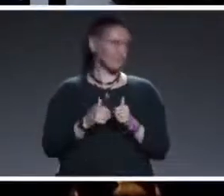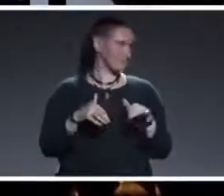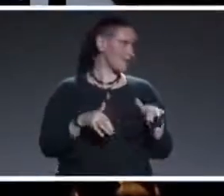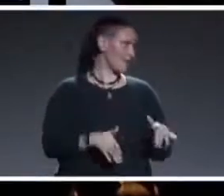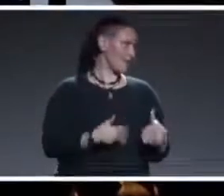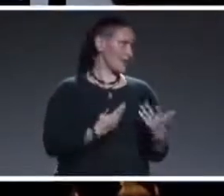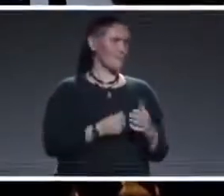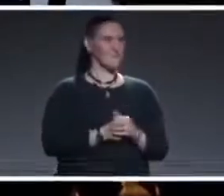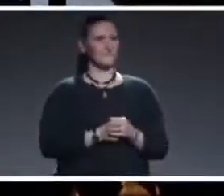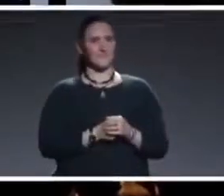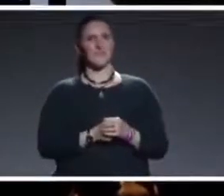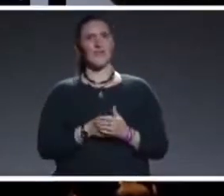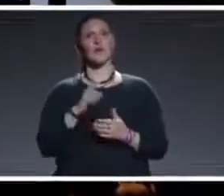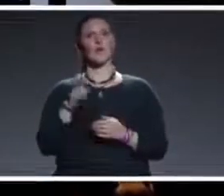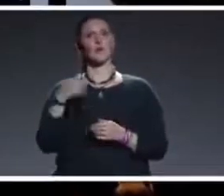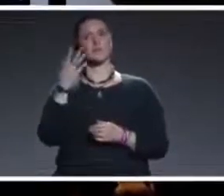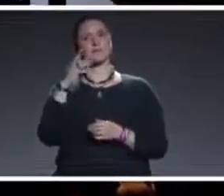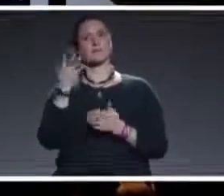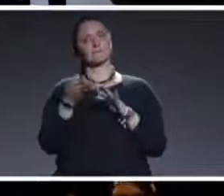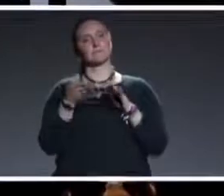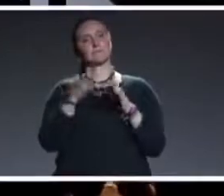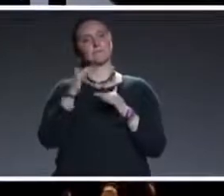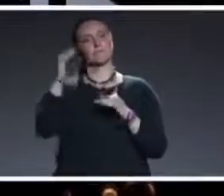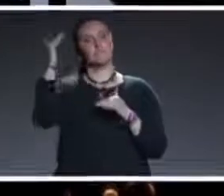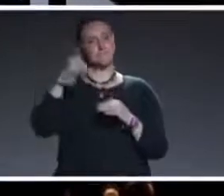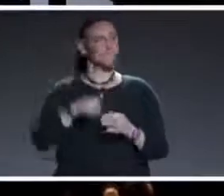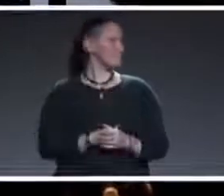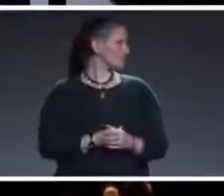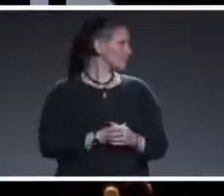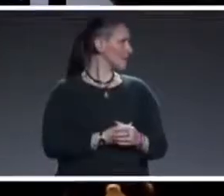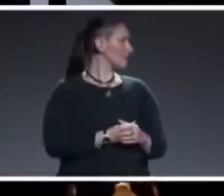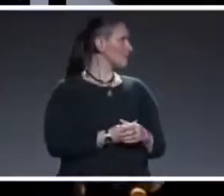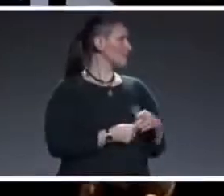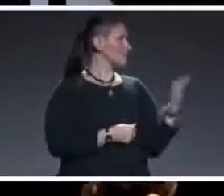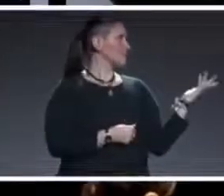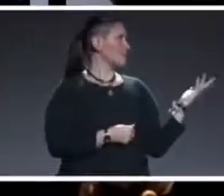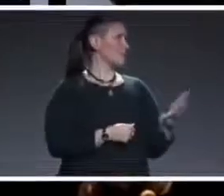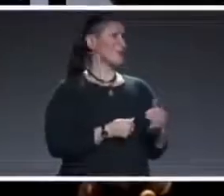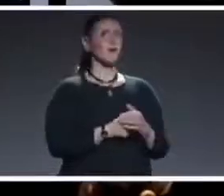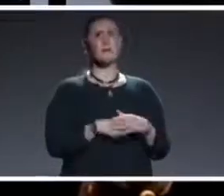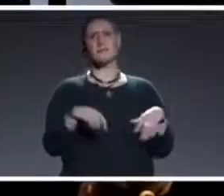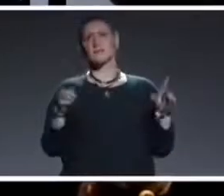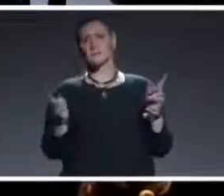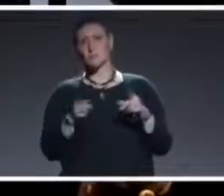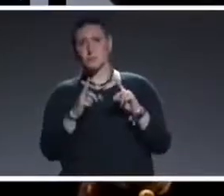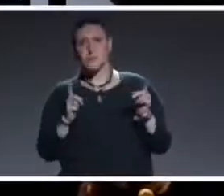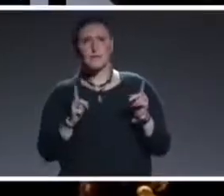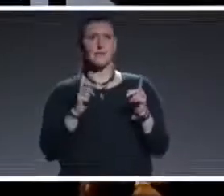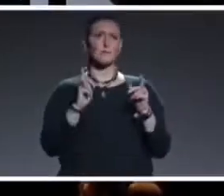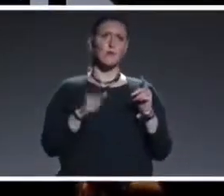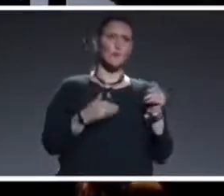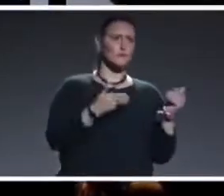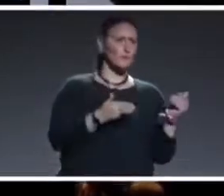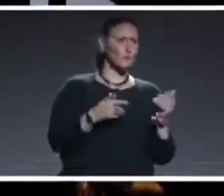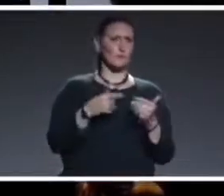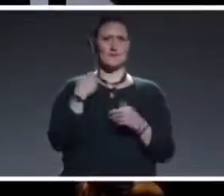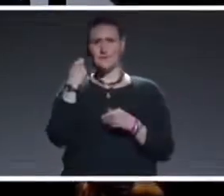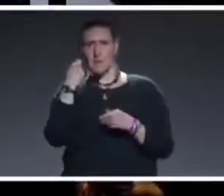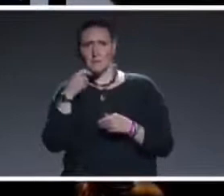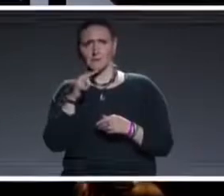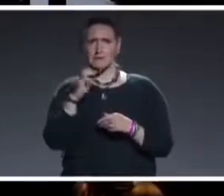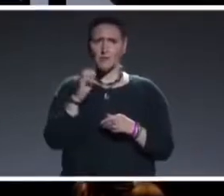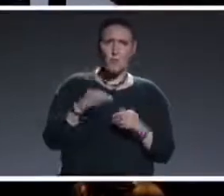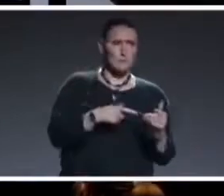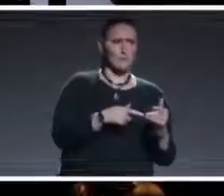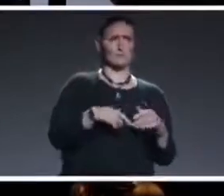Johnny. Yeah, I always love the way you are treating or working with music in your movies, as you know, Tom. So it will be, I'm sure,